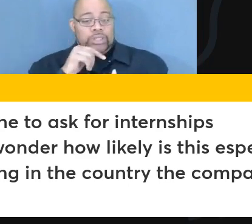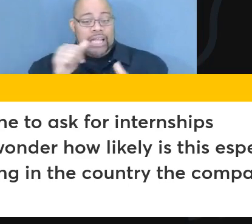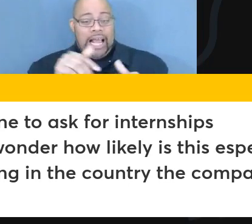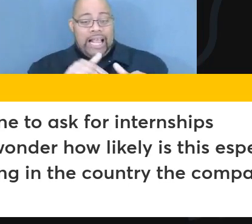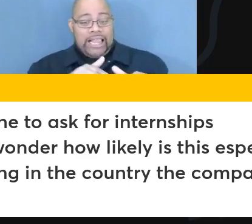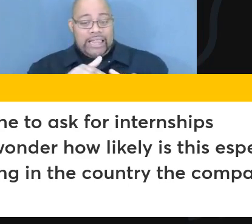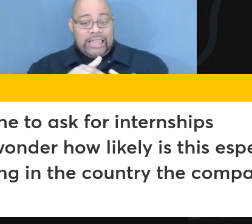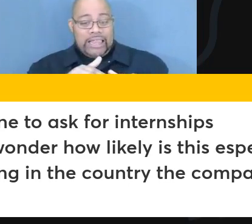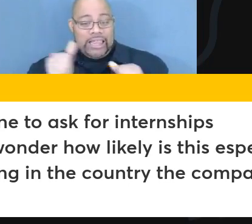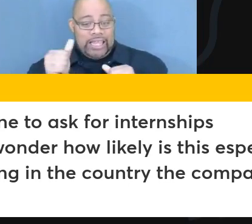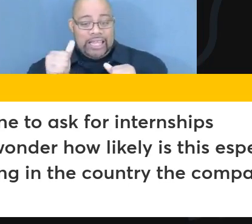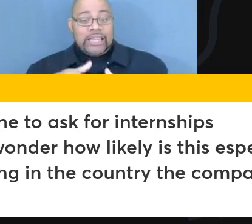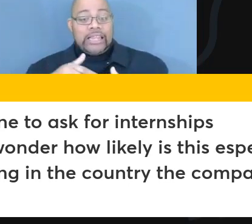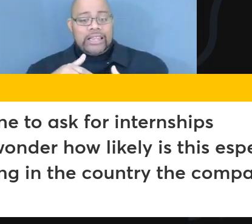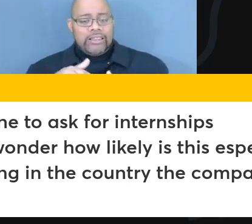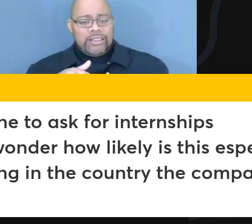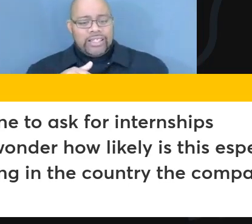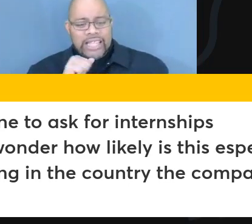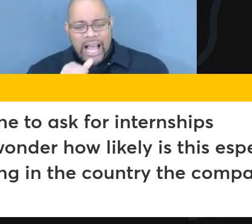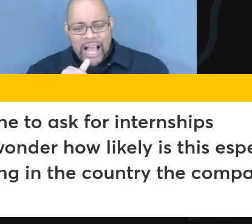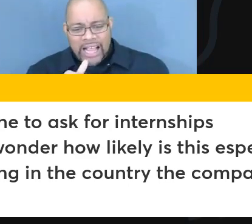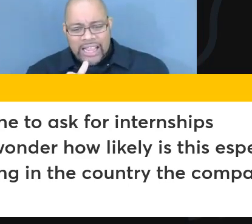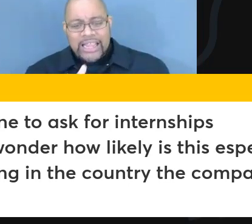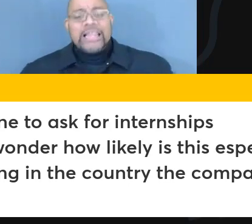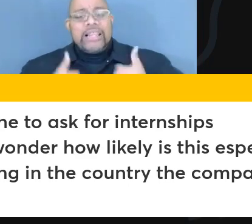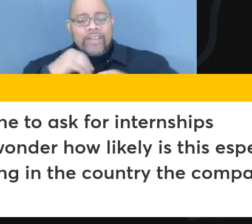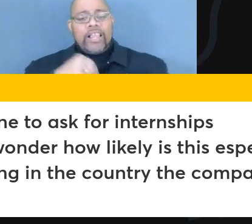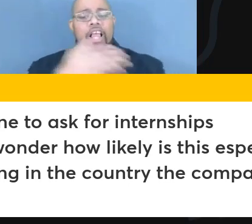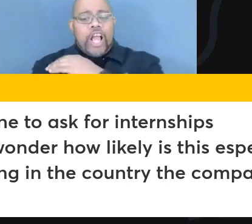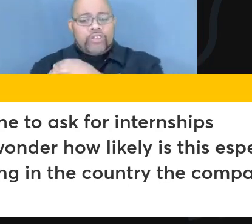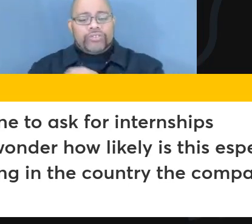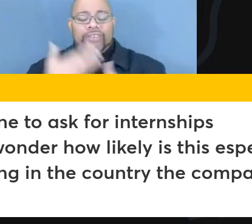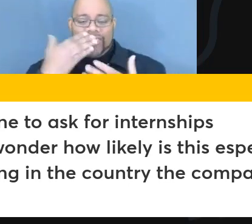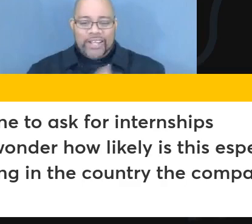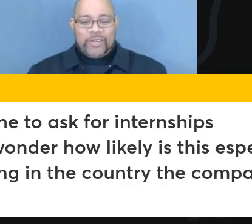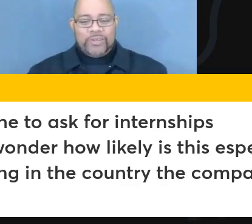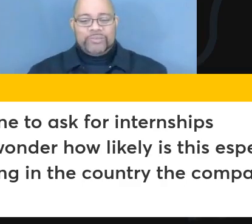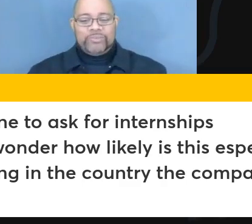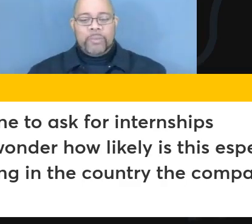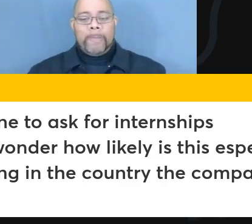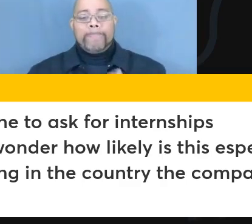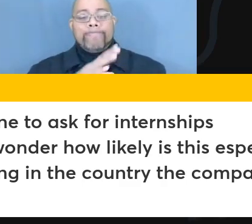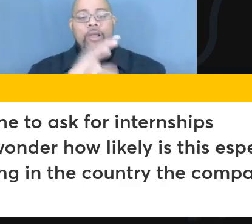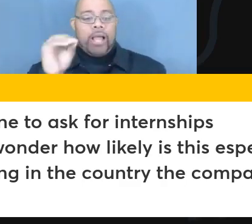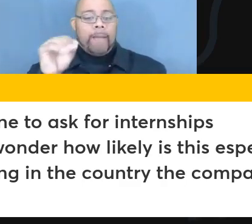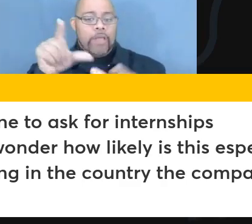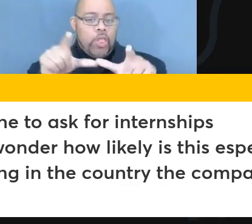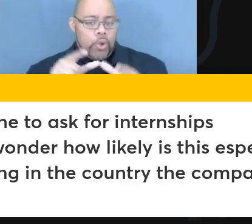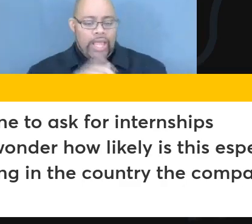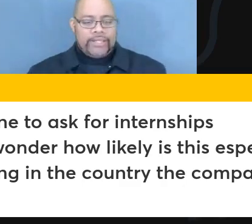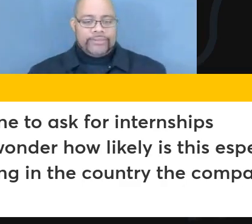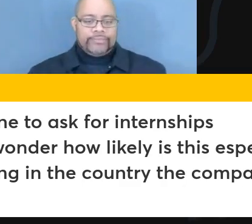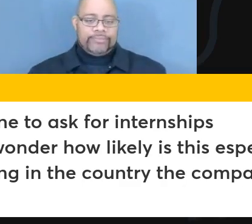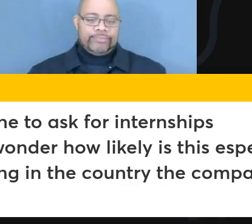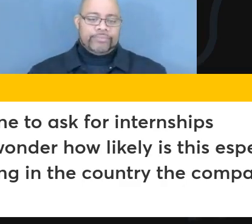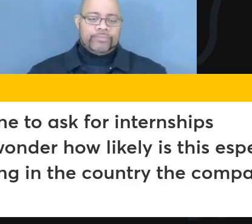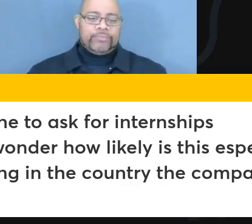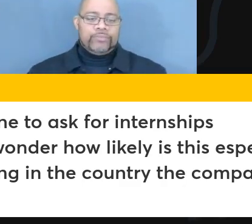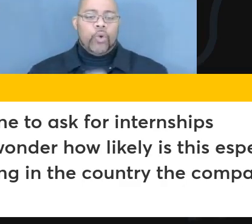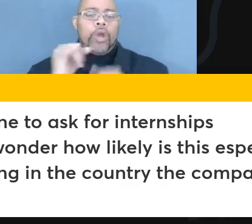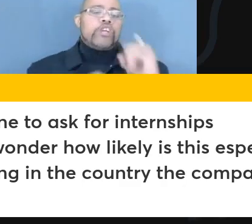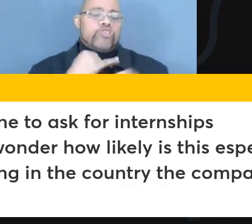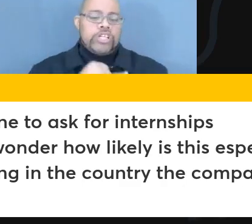that's not living in the country. Thank you. Where the company is located. So